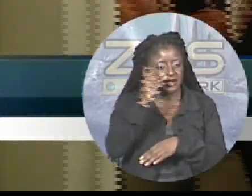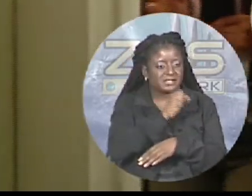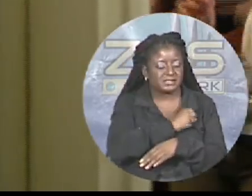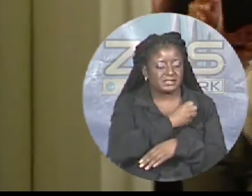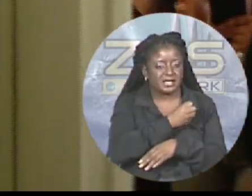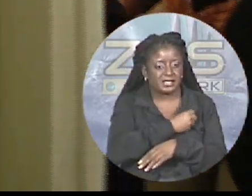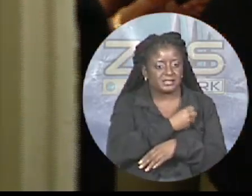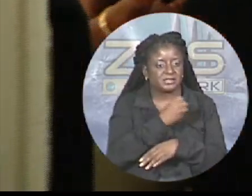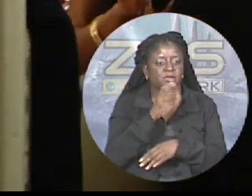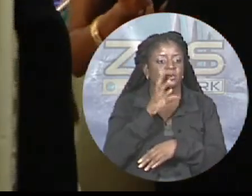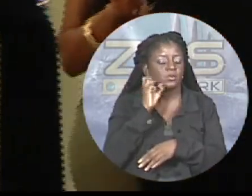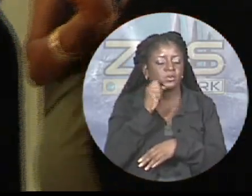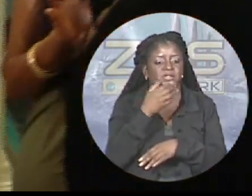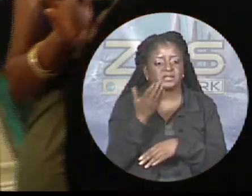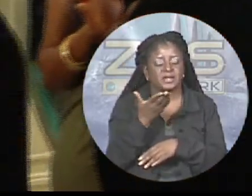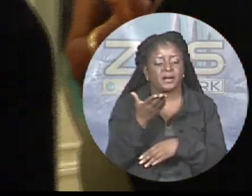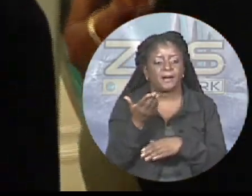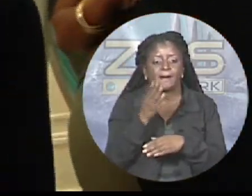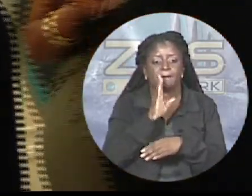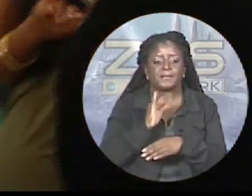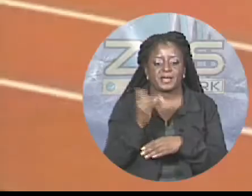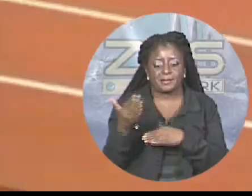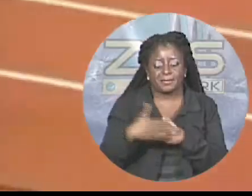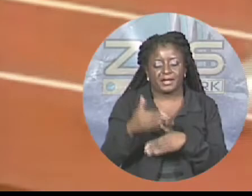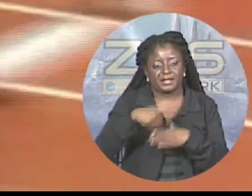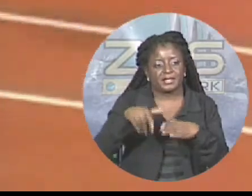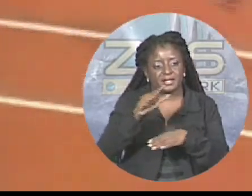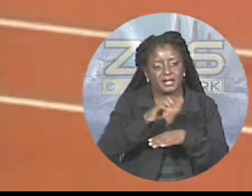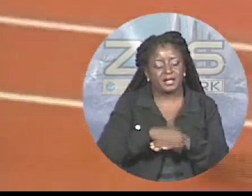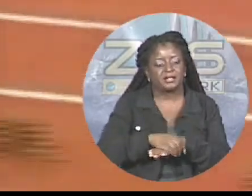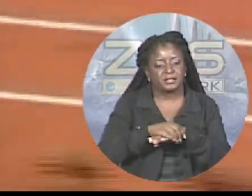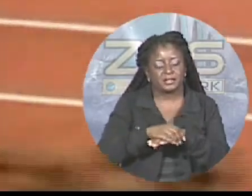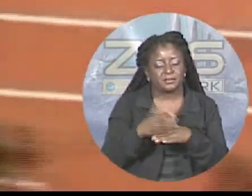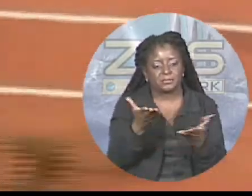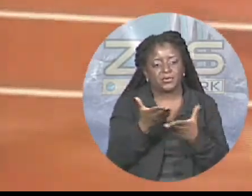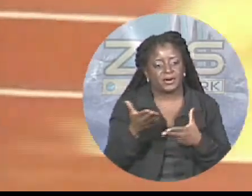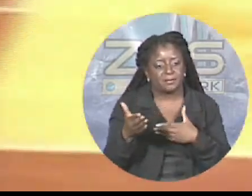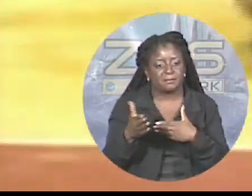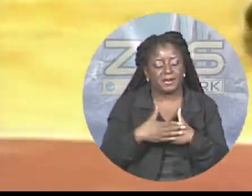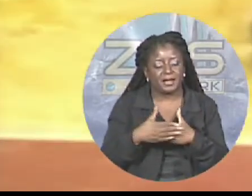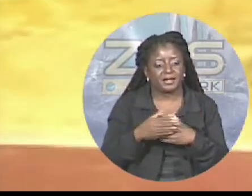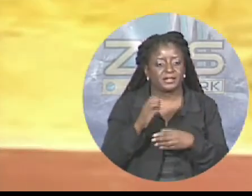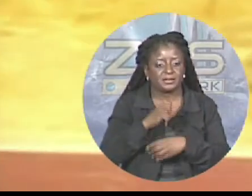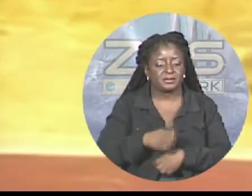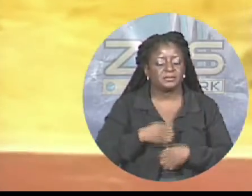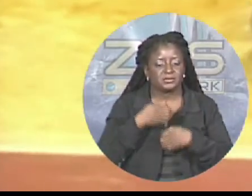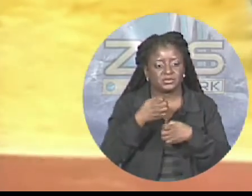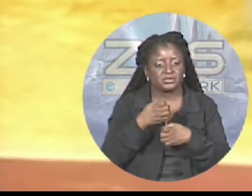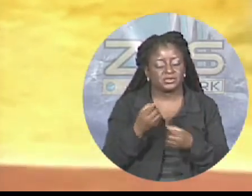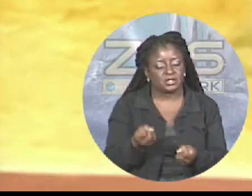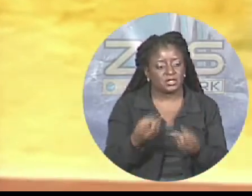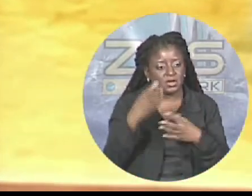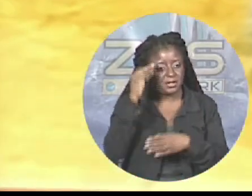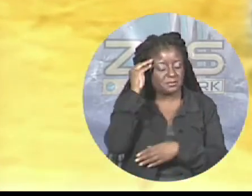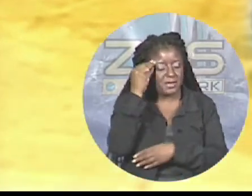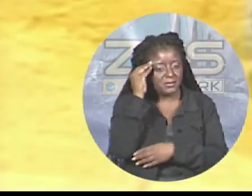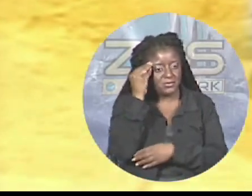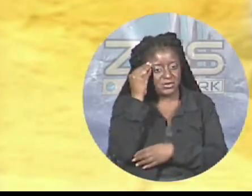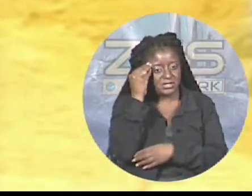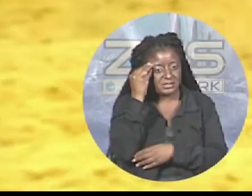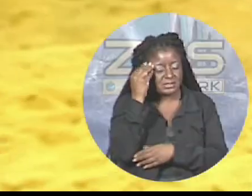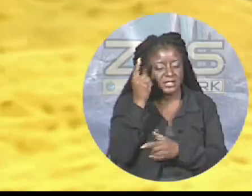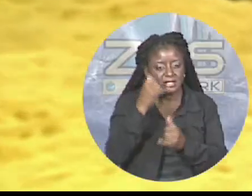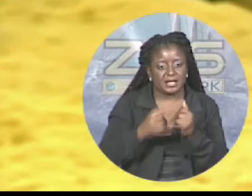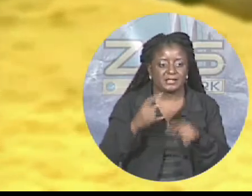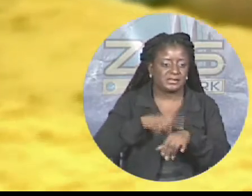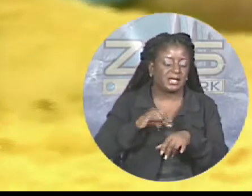back in London brought back so much mixed emotions. A lot of memories, you know, they ain't good memories. You know, last